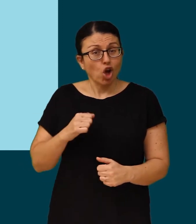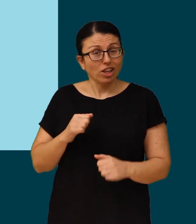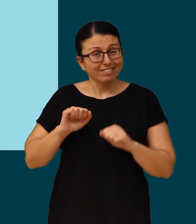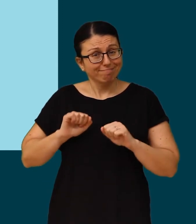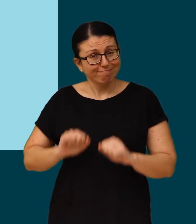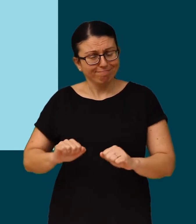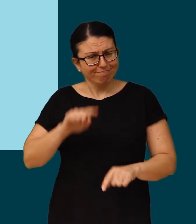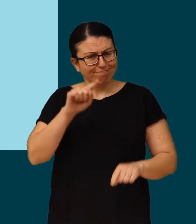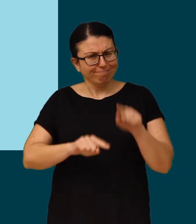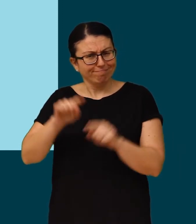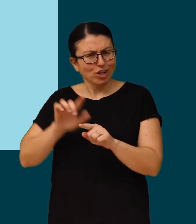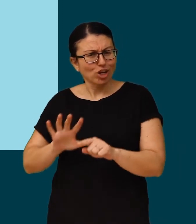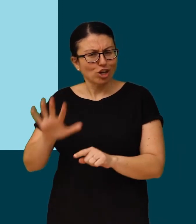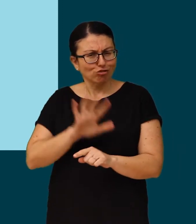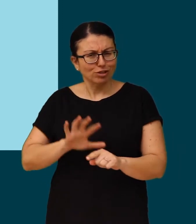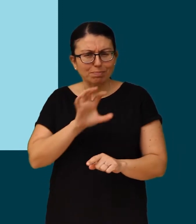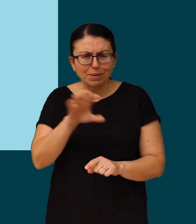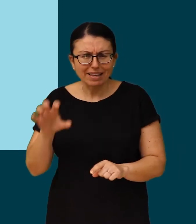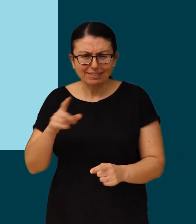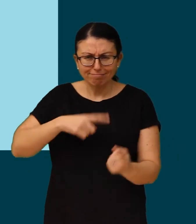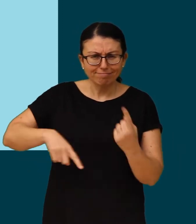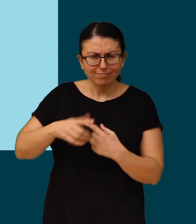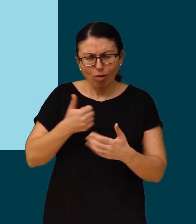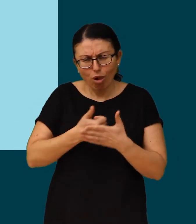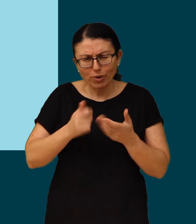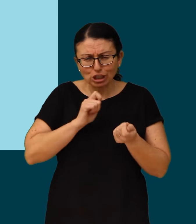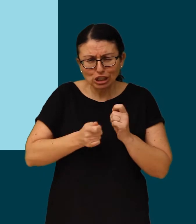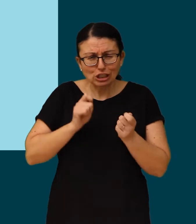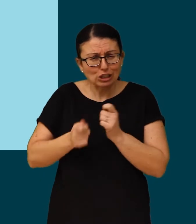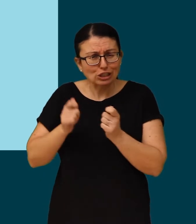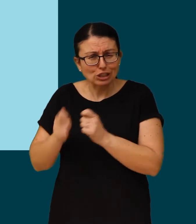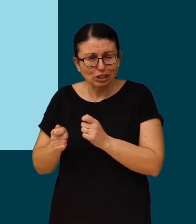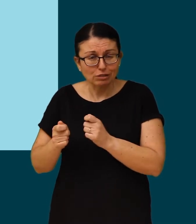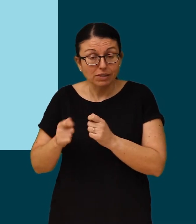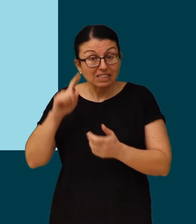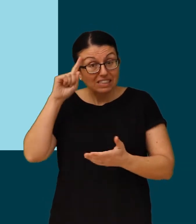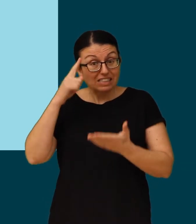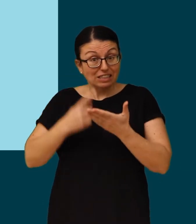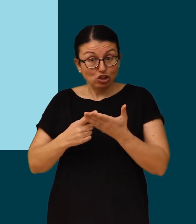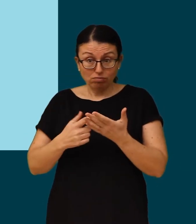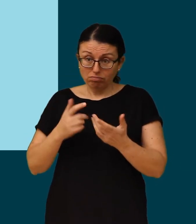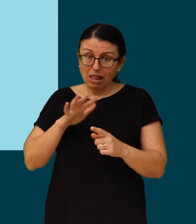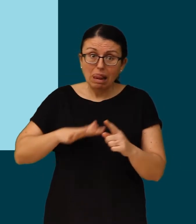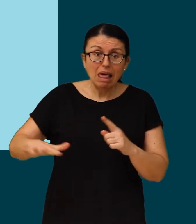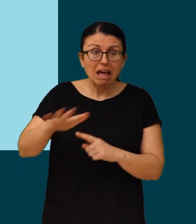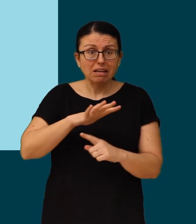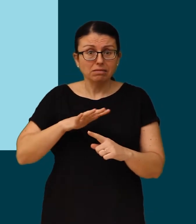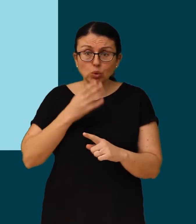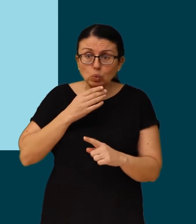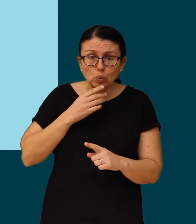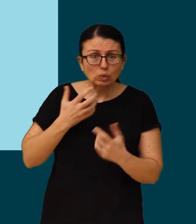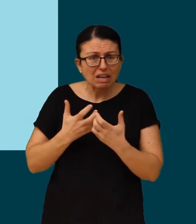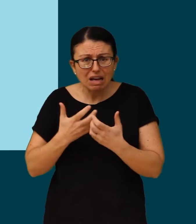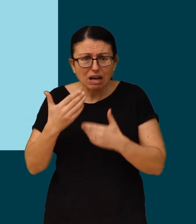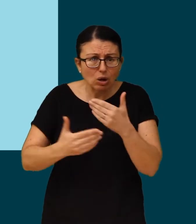Scotland is a dynamic country, and the places around us are always changing. Decisions about how land is used and